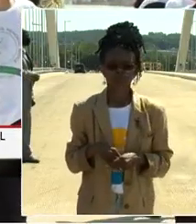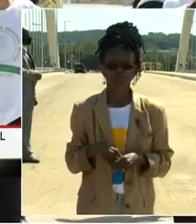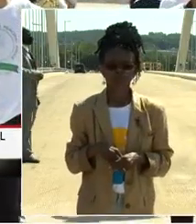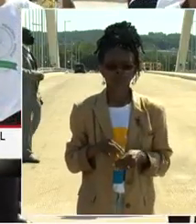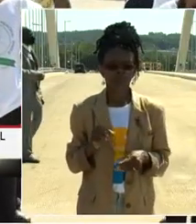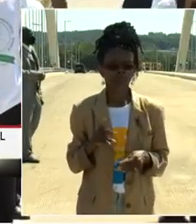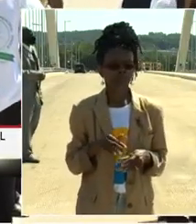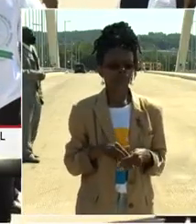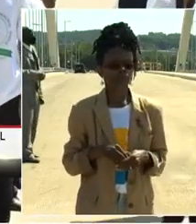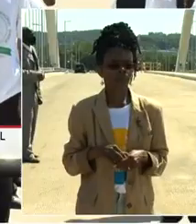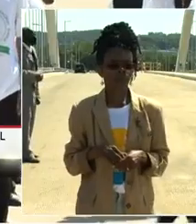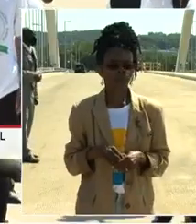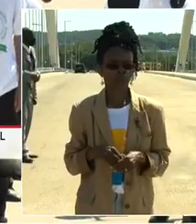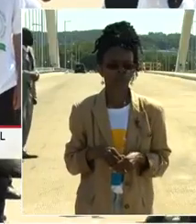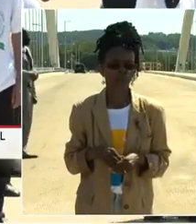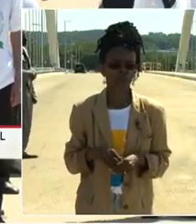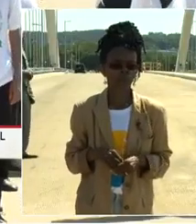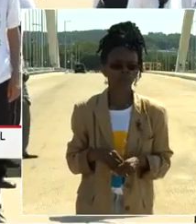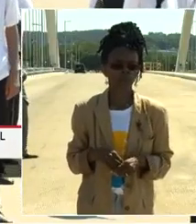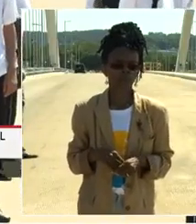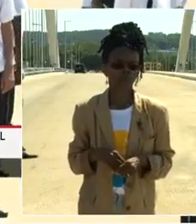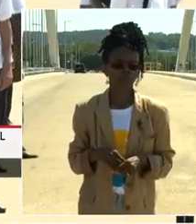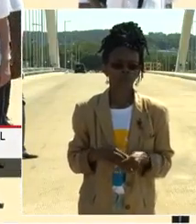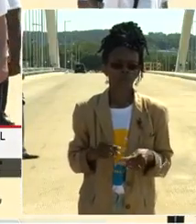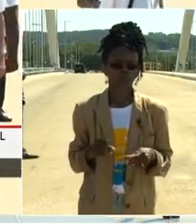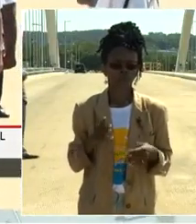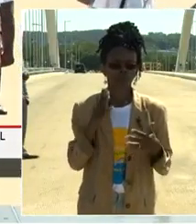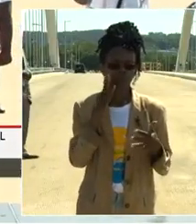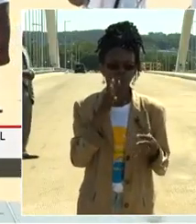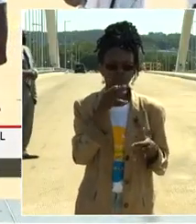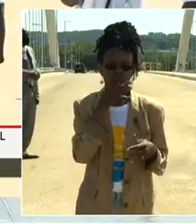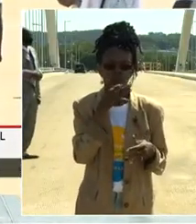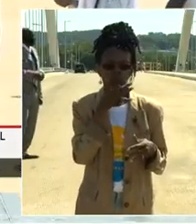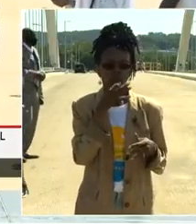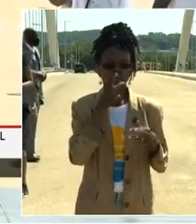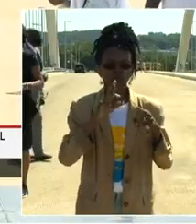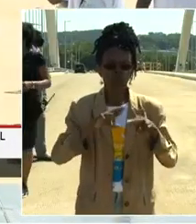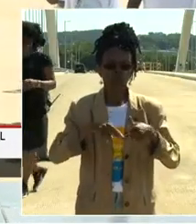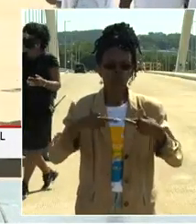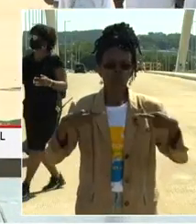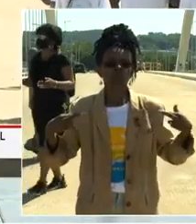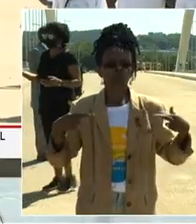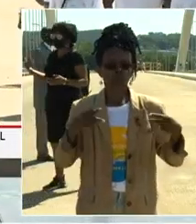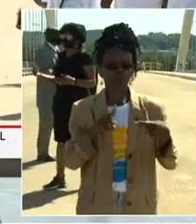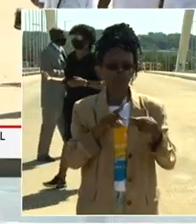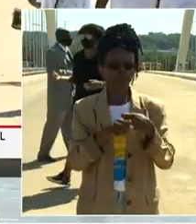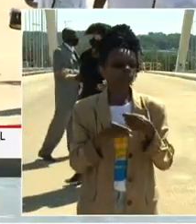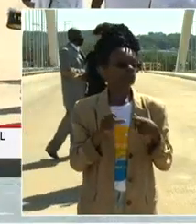And now we're going to cut the ribbon, so if I can invite you all to come up, that would be fantastic.